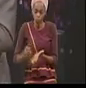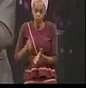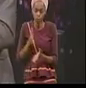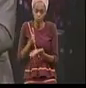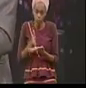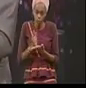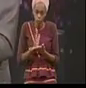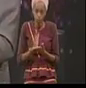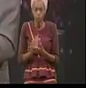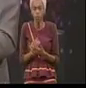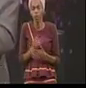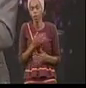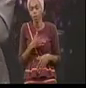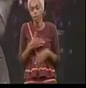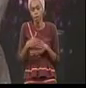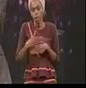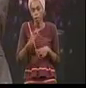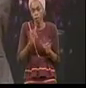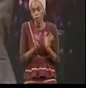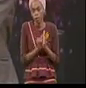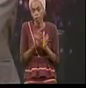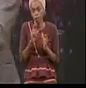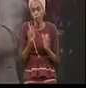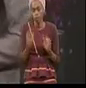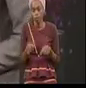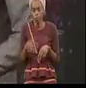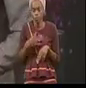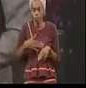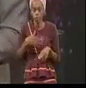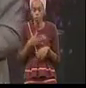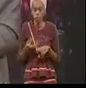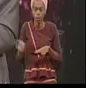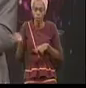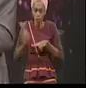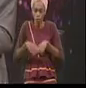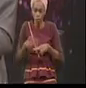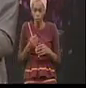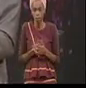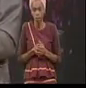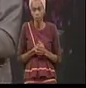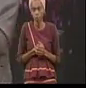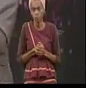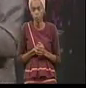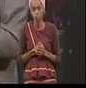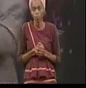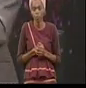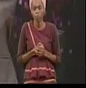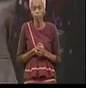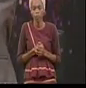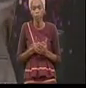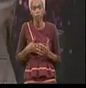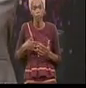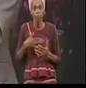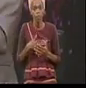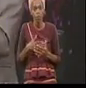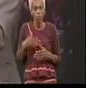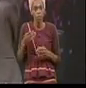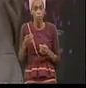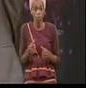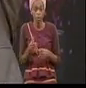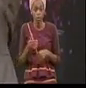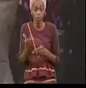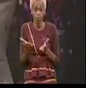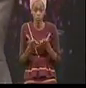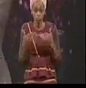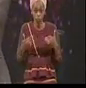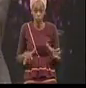required. After which, you can please take your seat. Please take note immediately after the service. Just step forward. After the service,